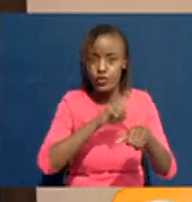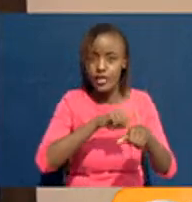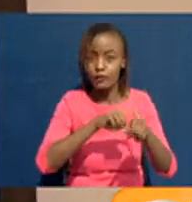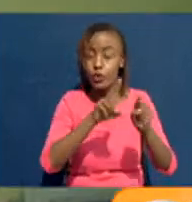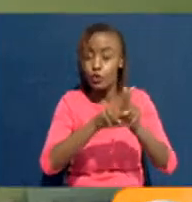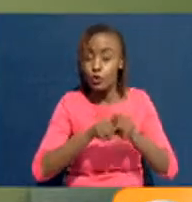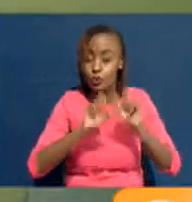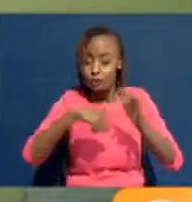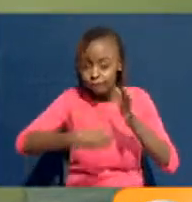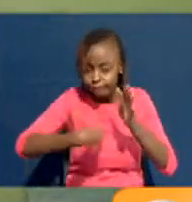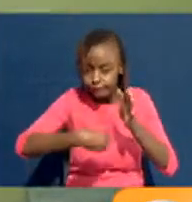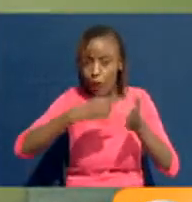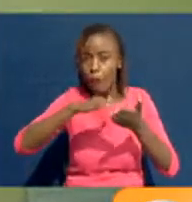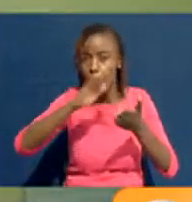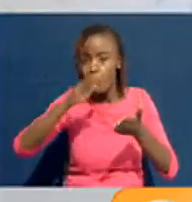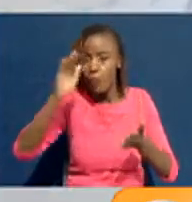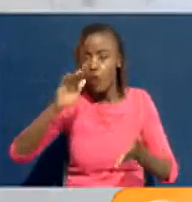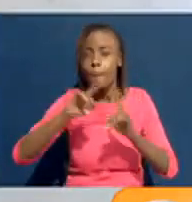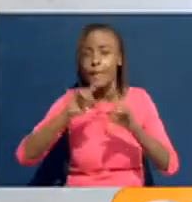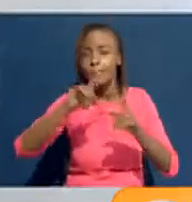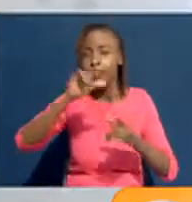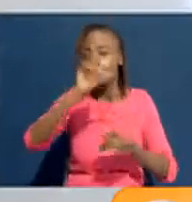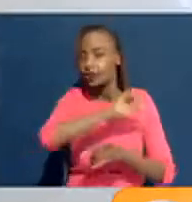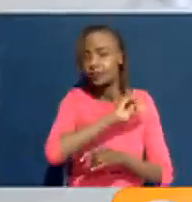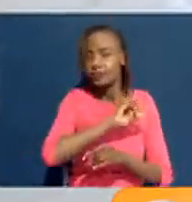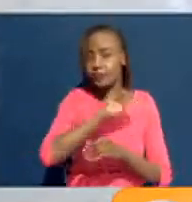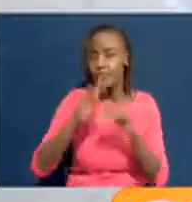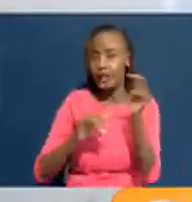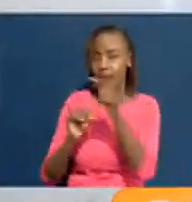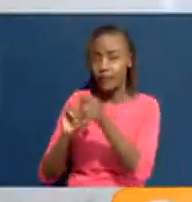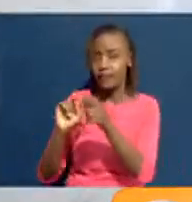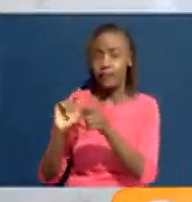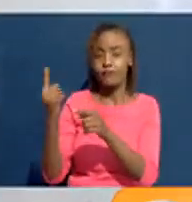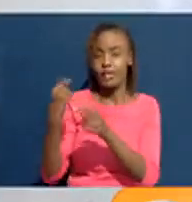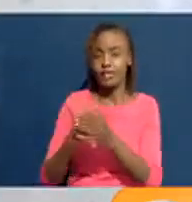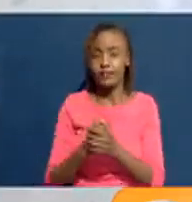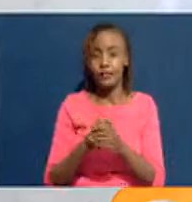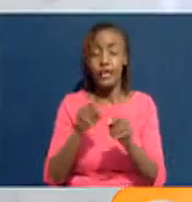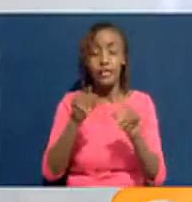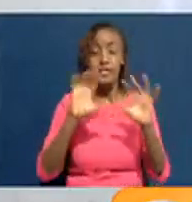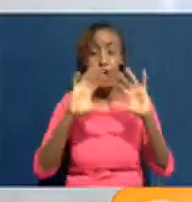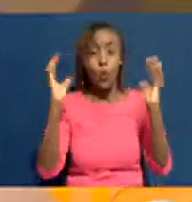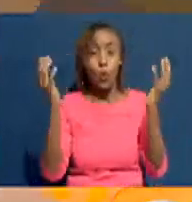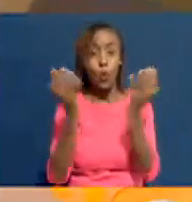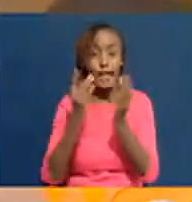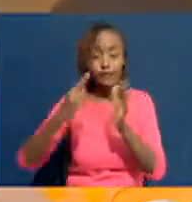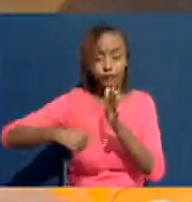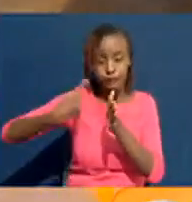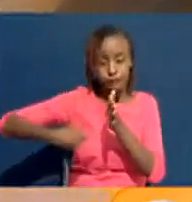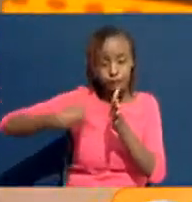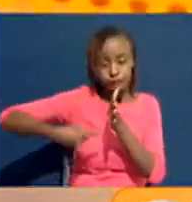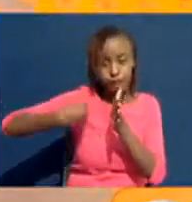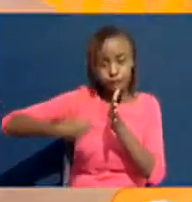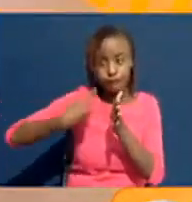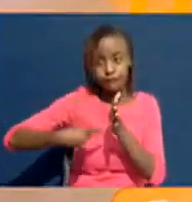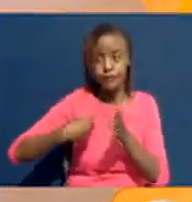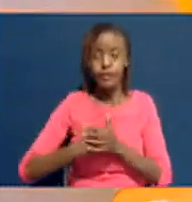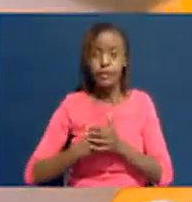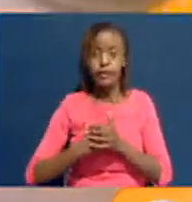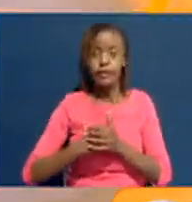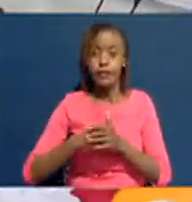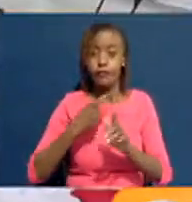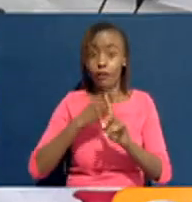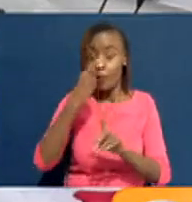at a very large scale and lower cost per dose. The world's largest vaccine manufacturer by doses, the Serum Institute